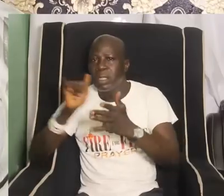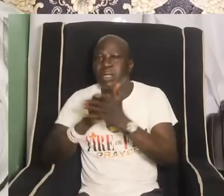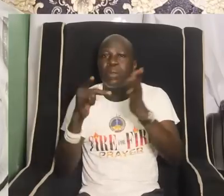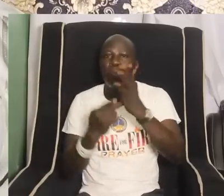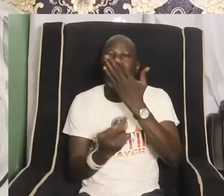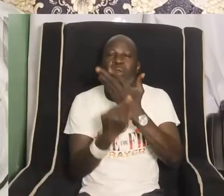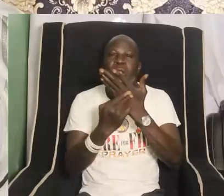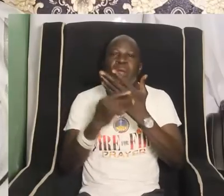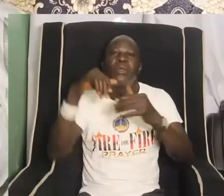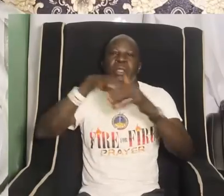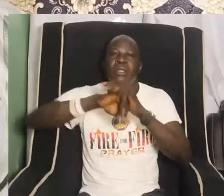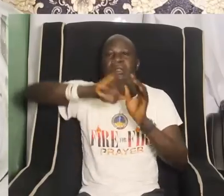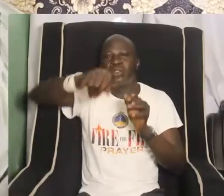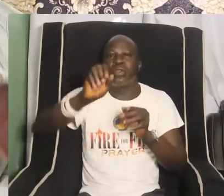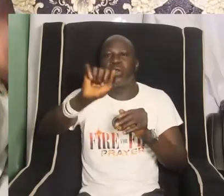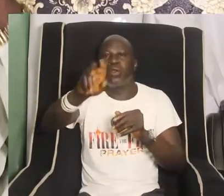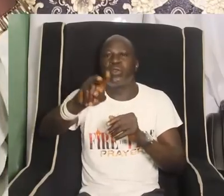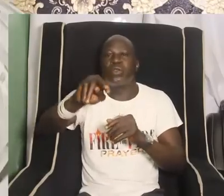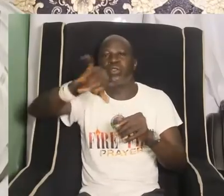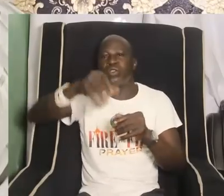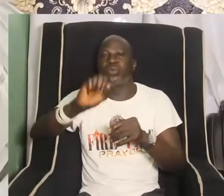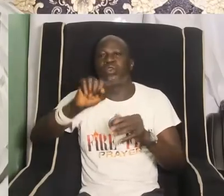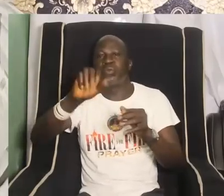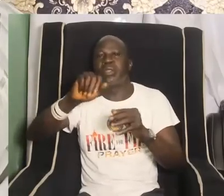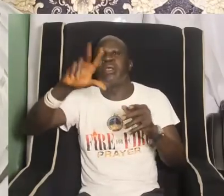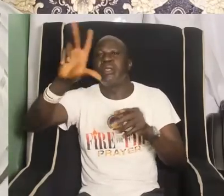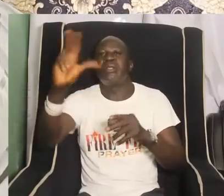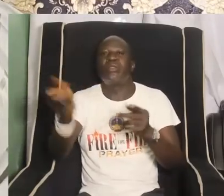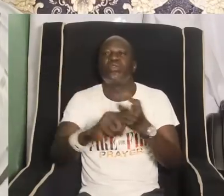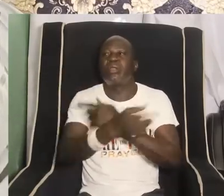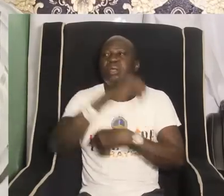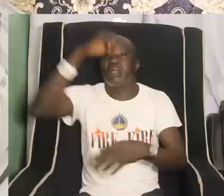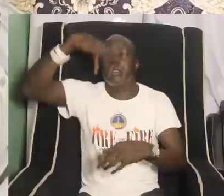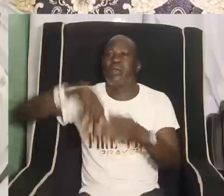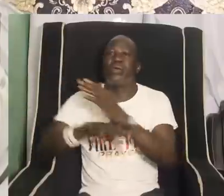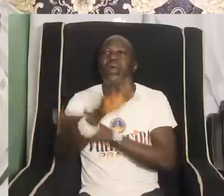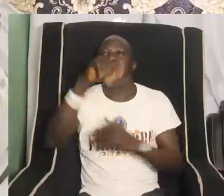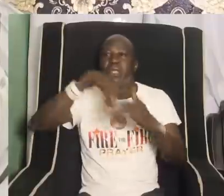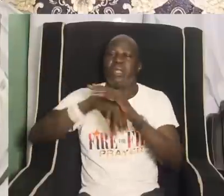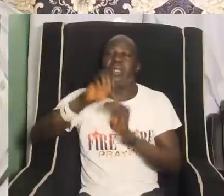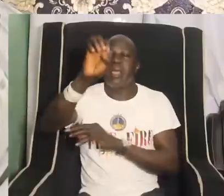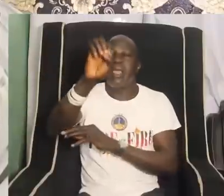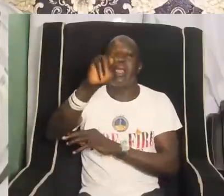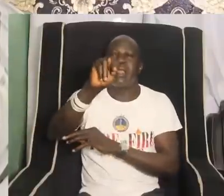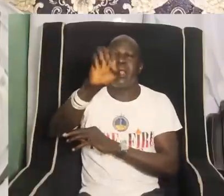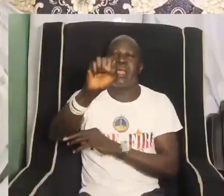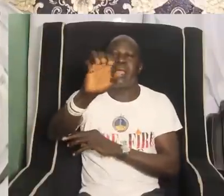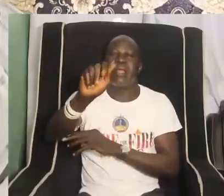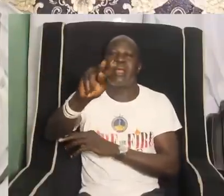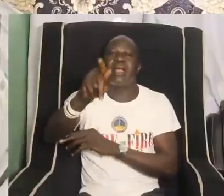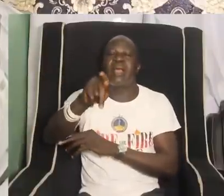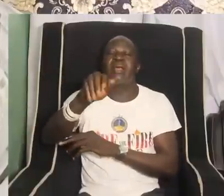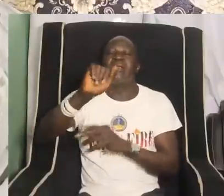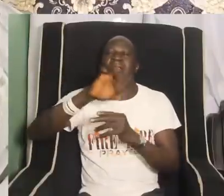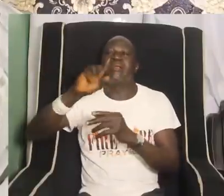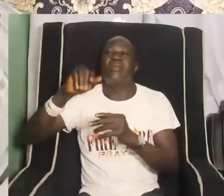Program wa ni church 3. That is program in church 3 today. By grace of God. Eneka at Civic Center. Eneka